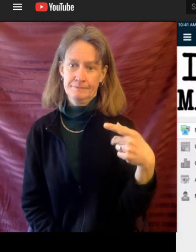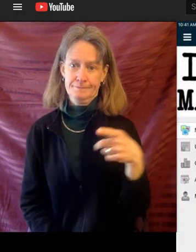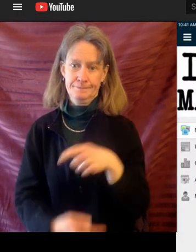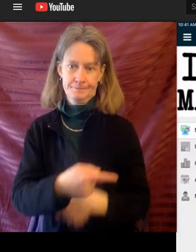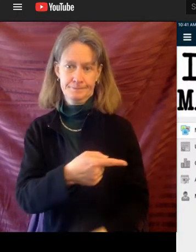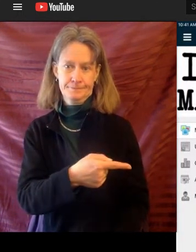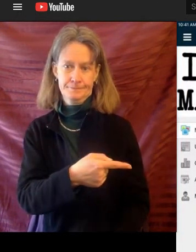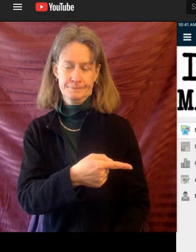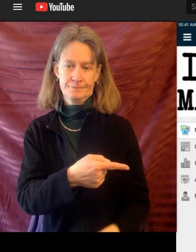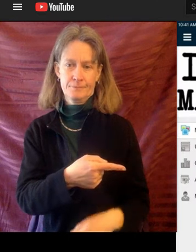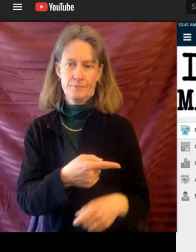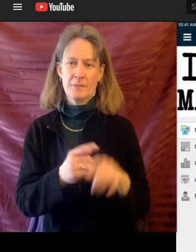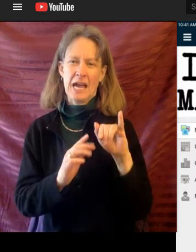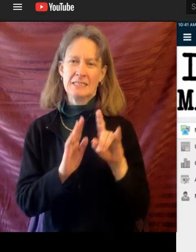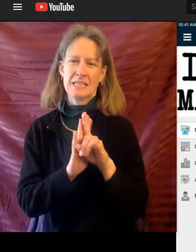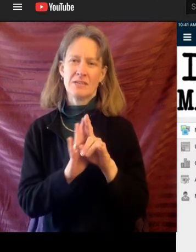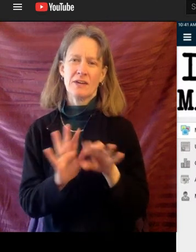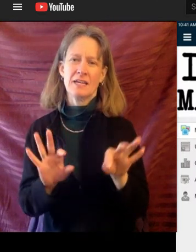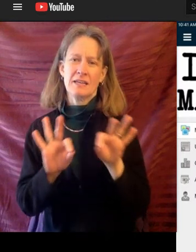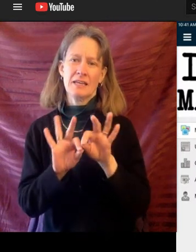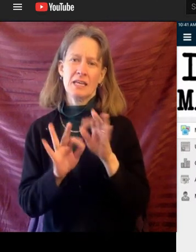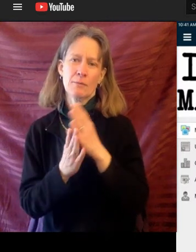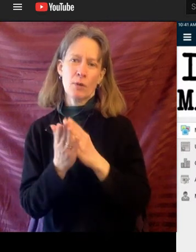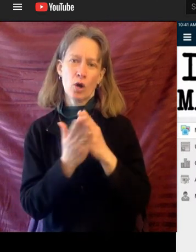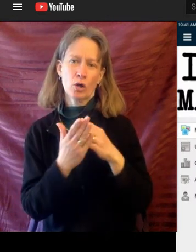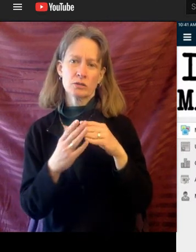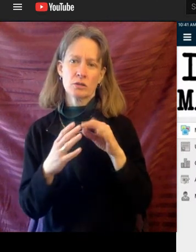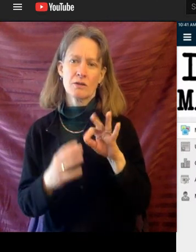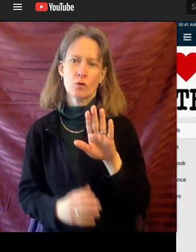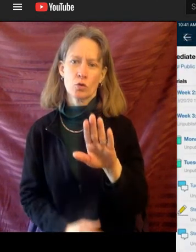identifying key parts of your parabola.